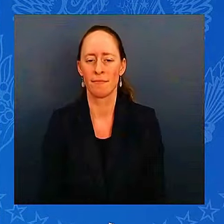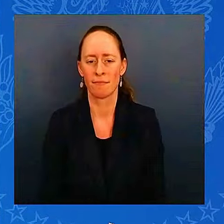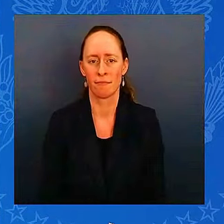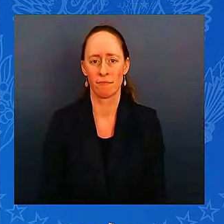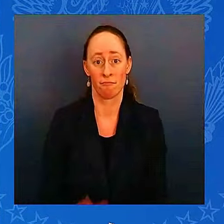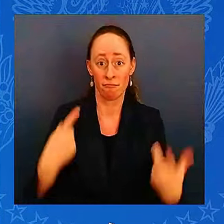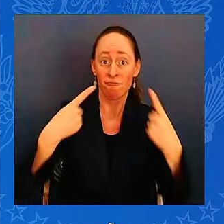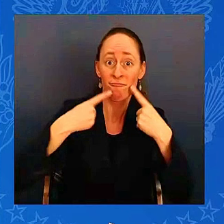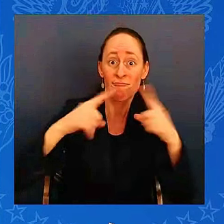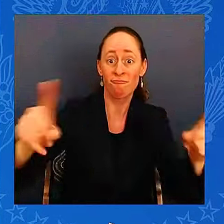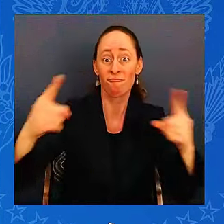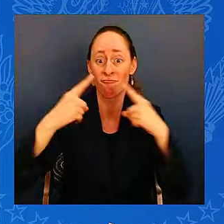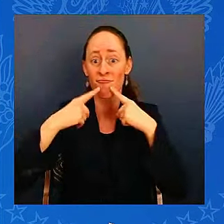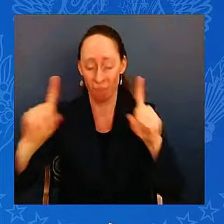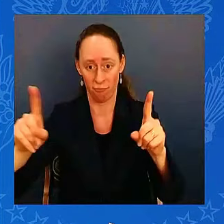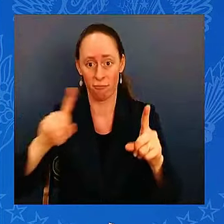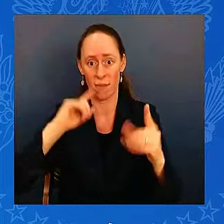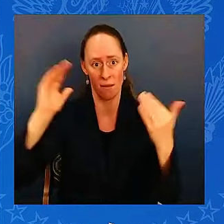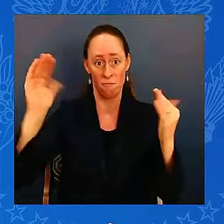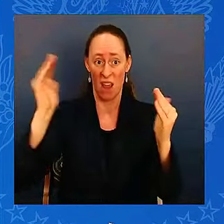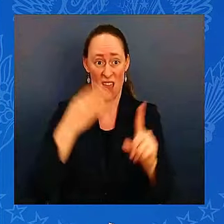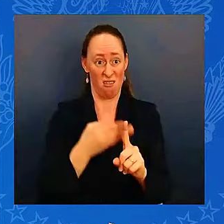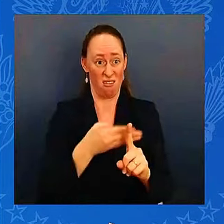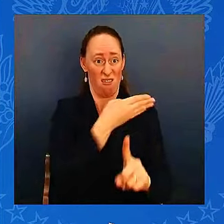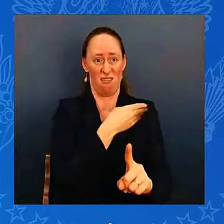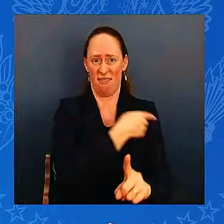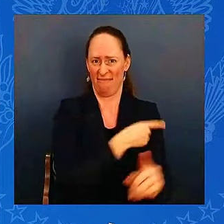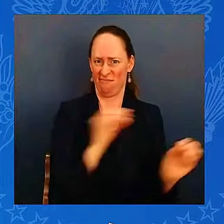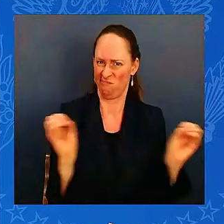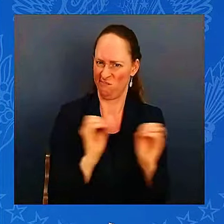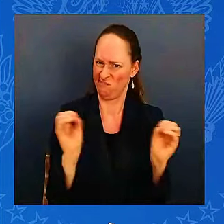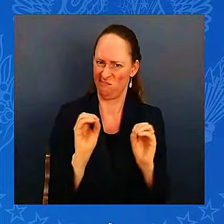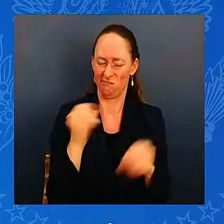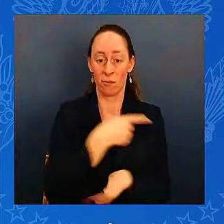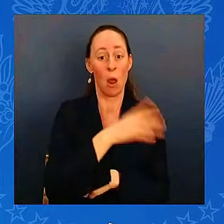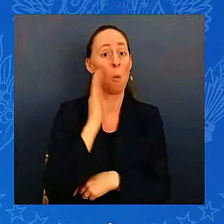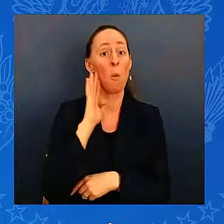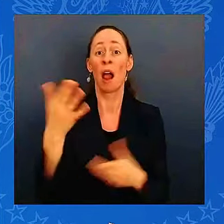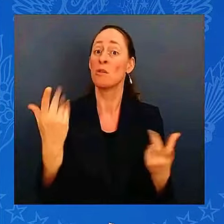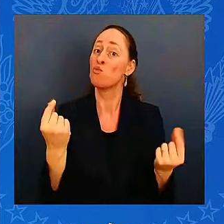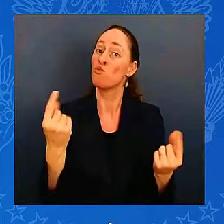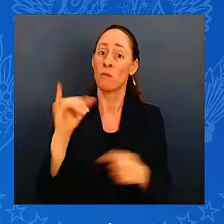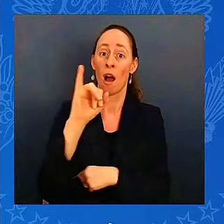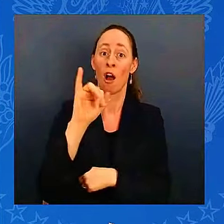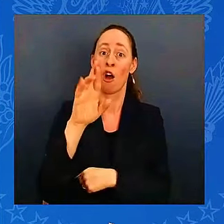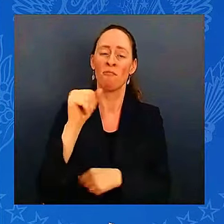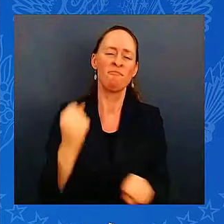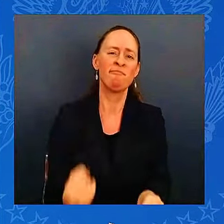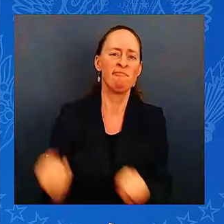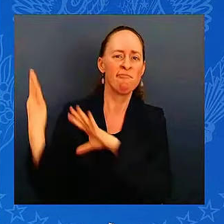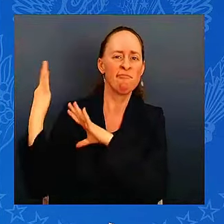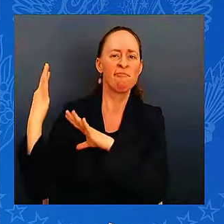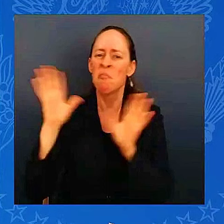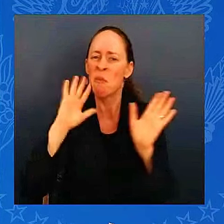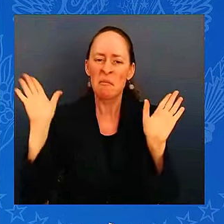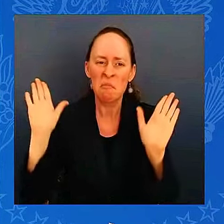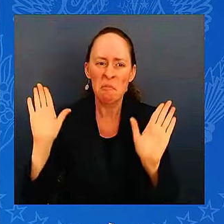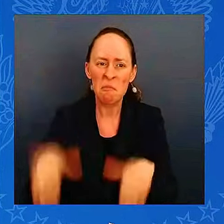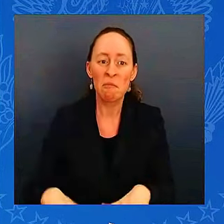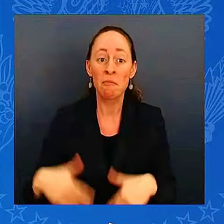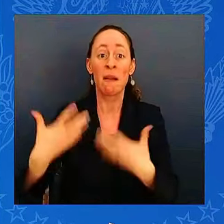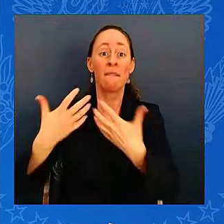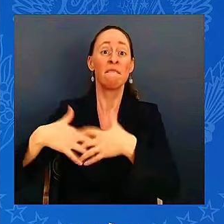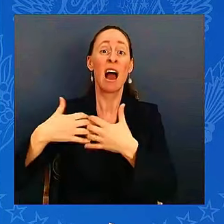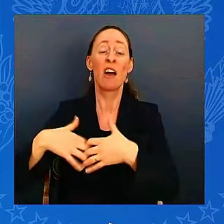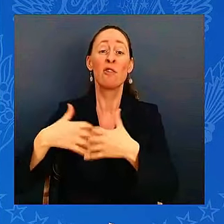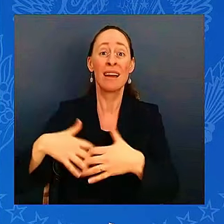he'd repeal the Inflation Reduction Act. He'd let our factories shut down. He'd move the world backwards.